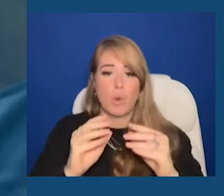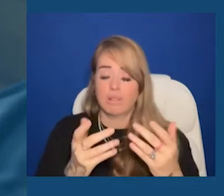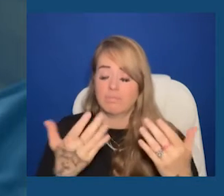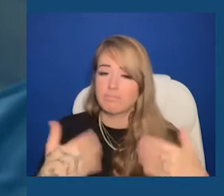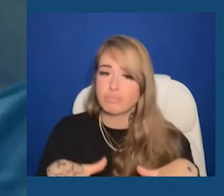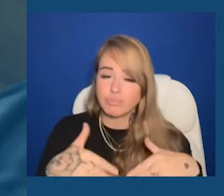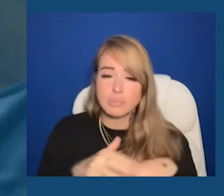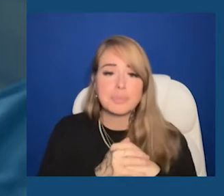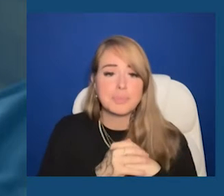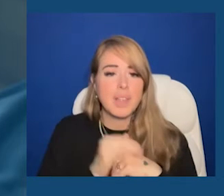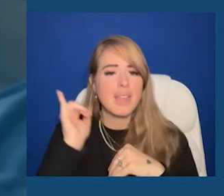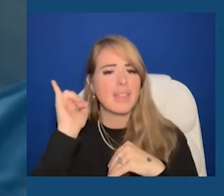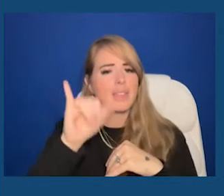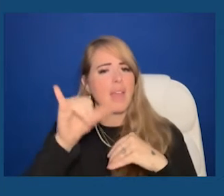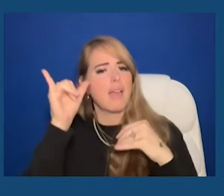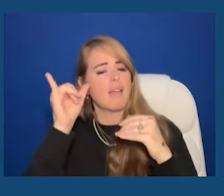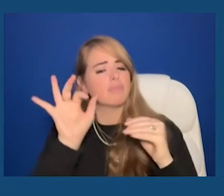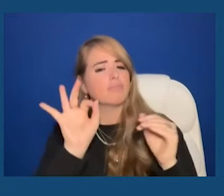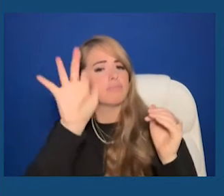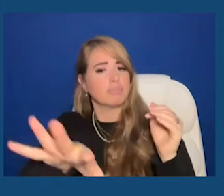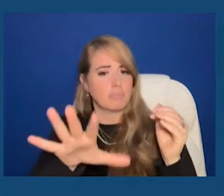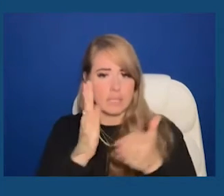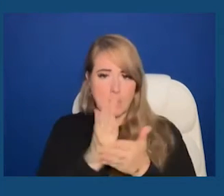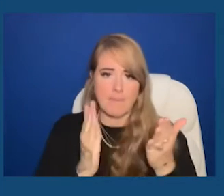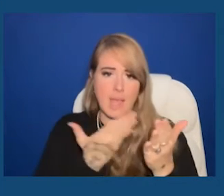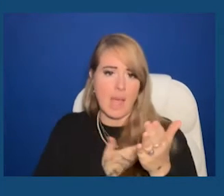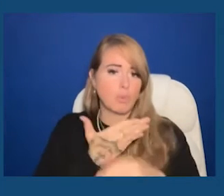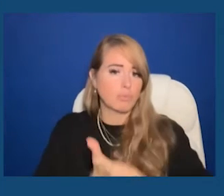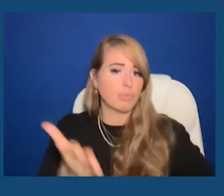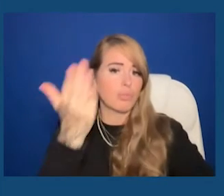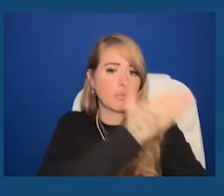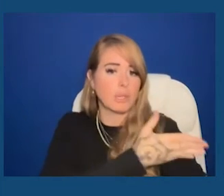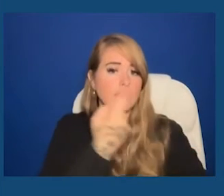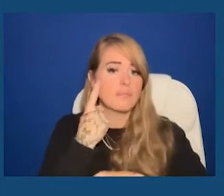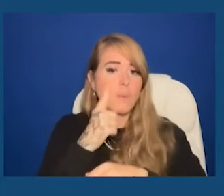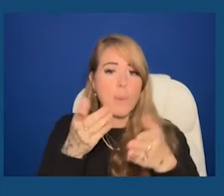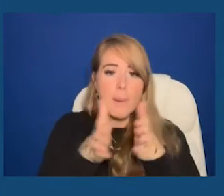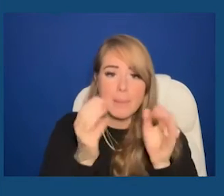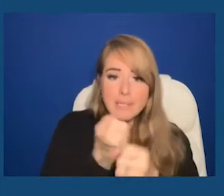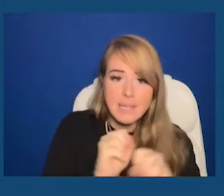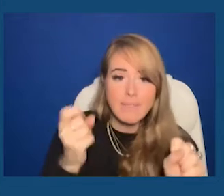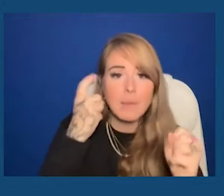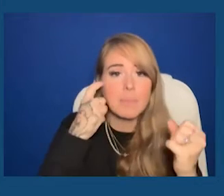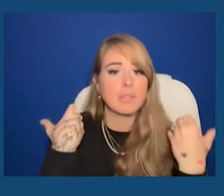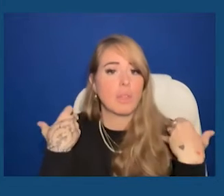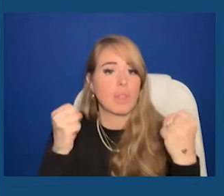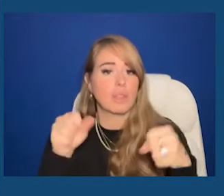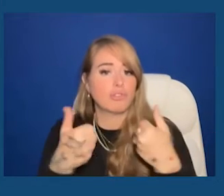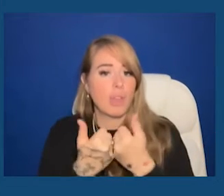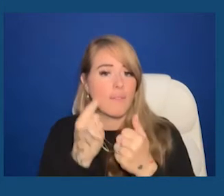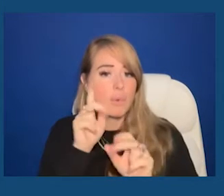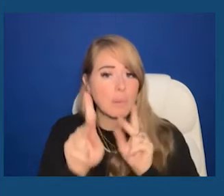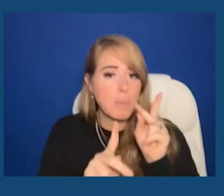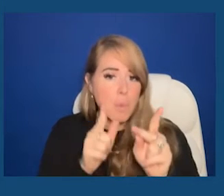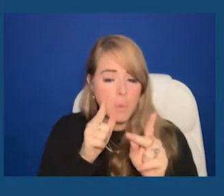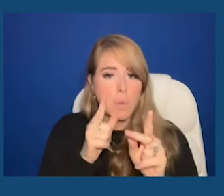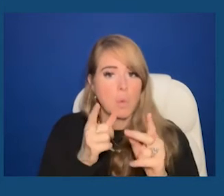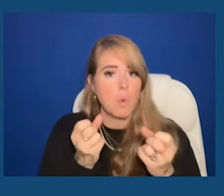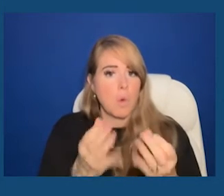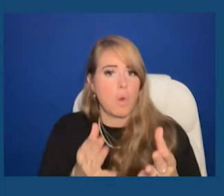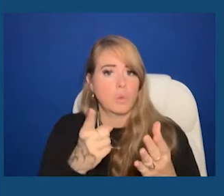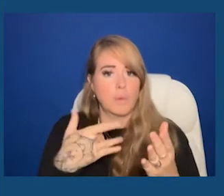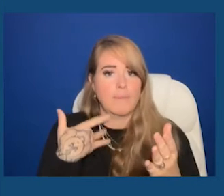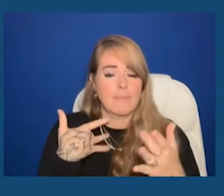just a snapshot of progress made in public safety and the mental health challenges for people who can evoke fear when you see individuals